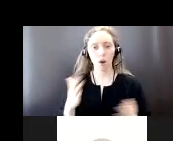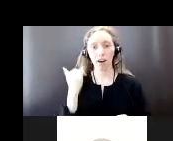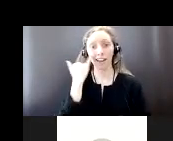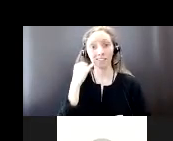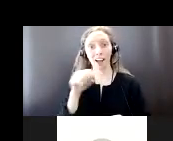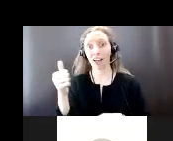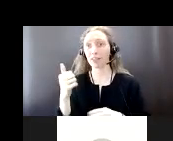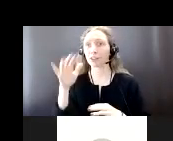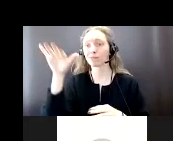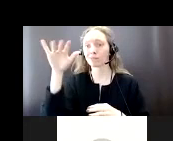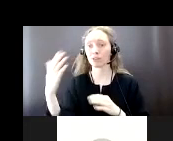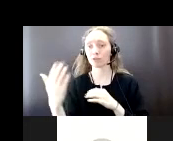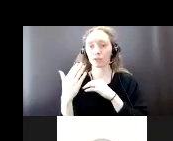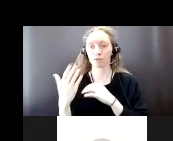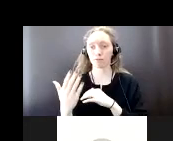So basically,